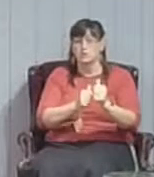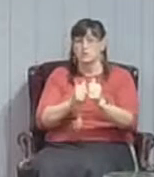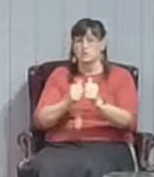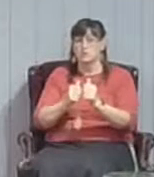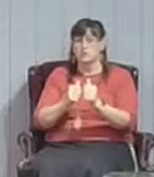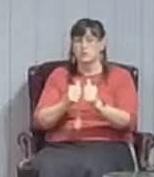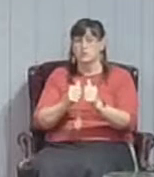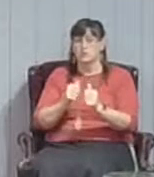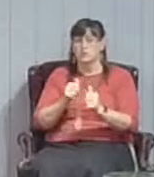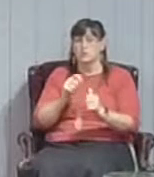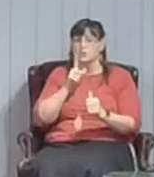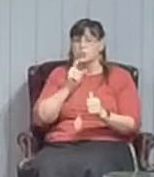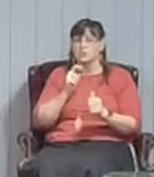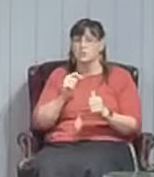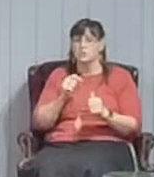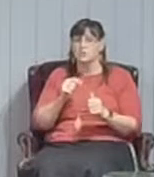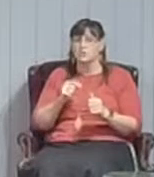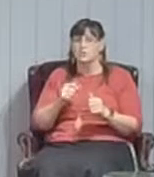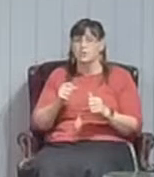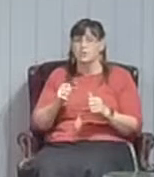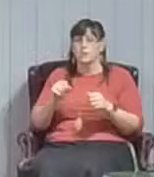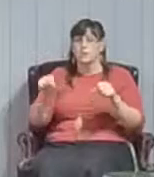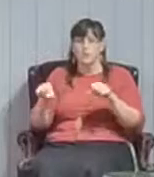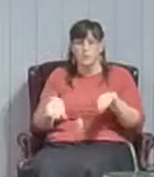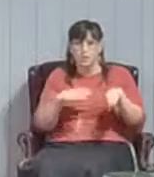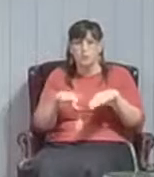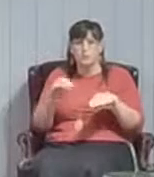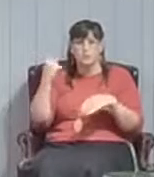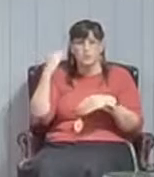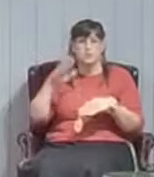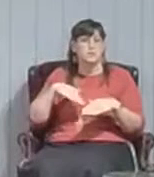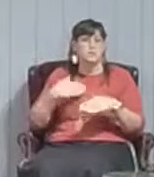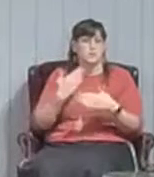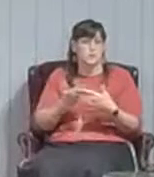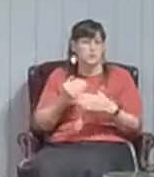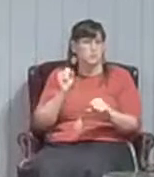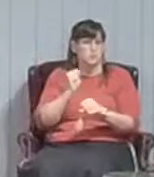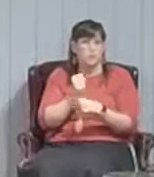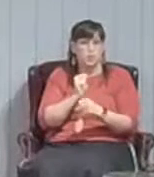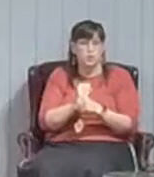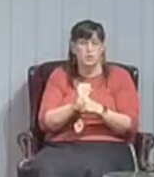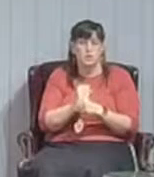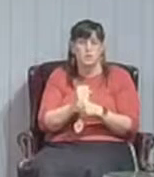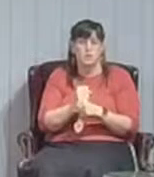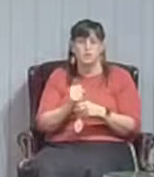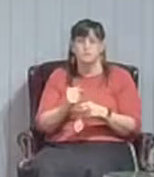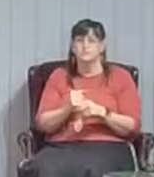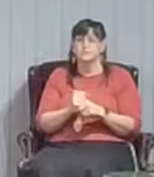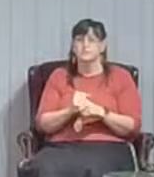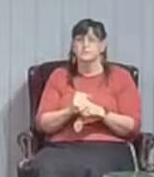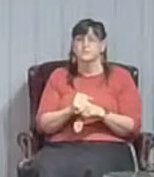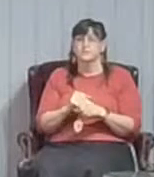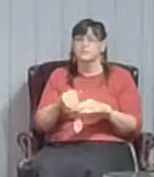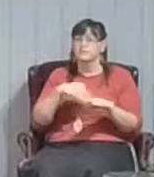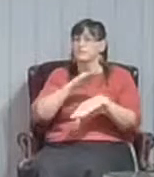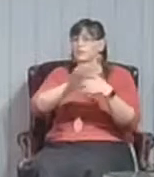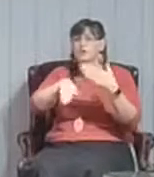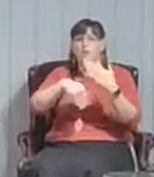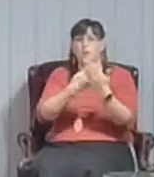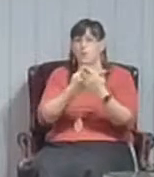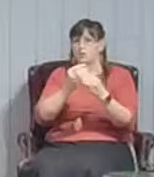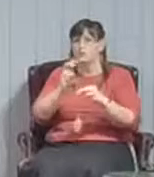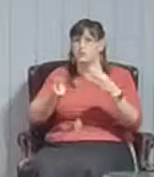to accomplish his will, his work, I should say, his work in all of the